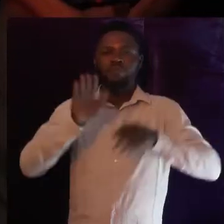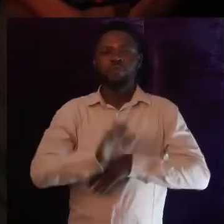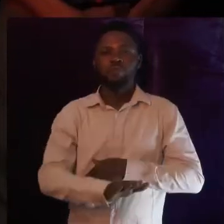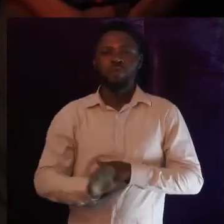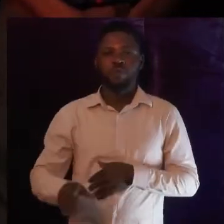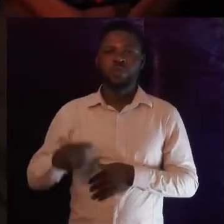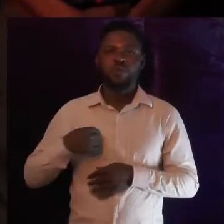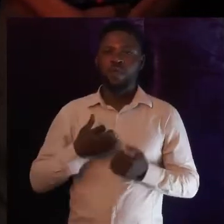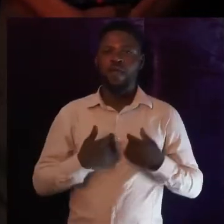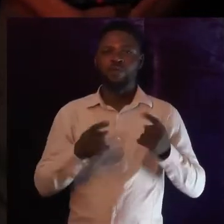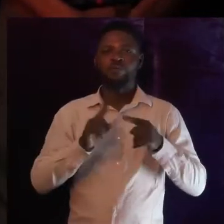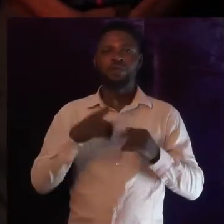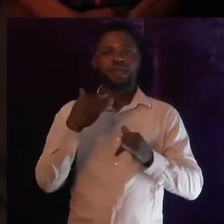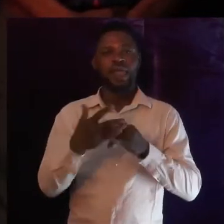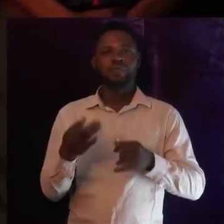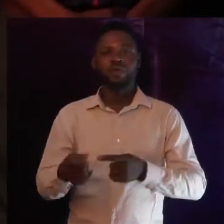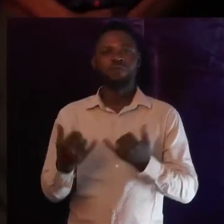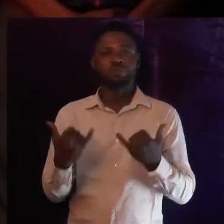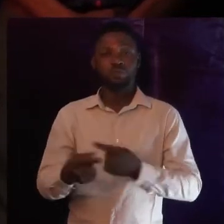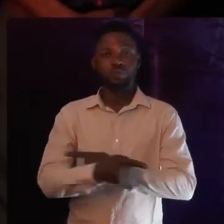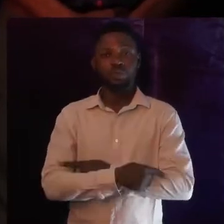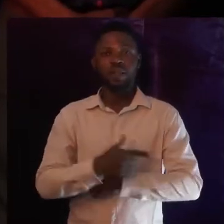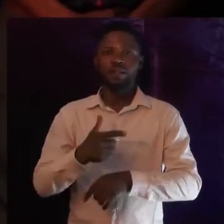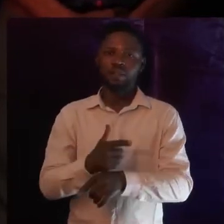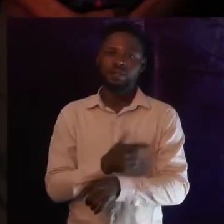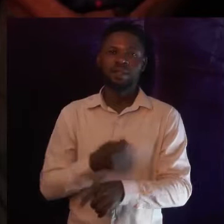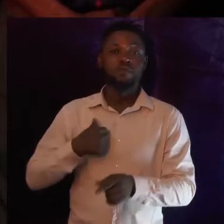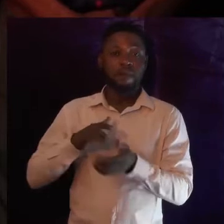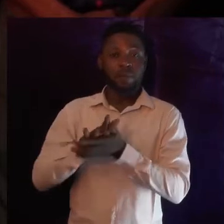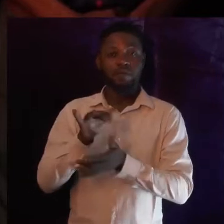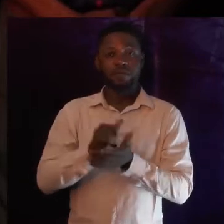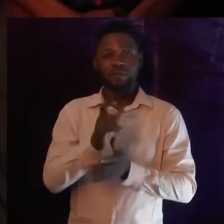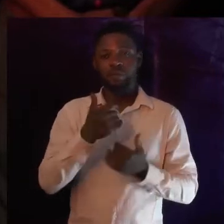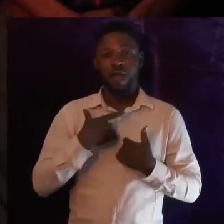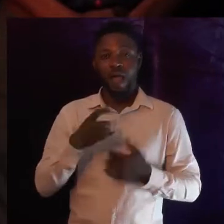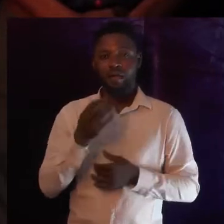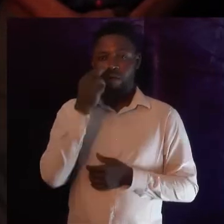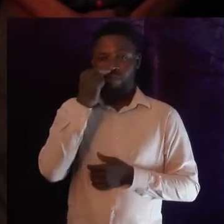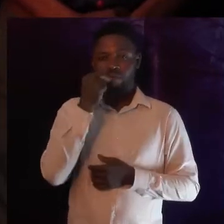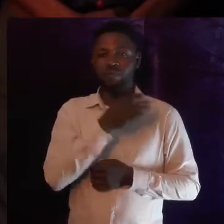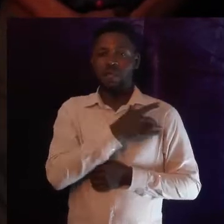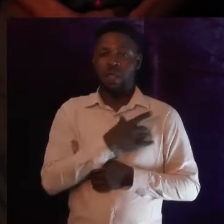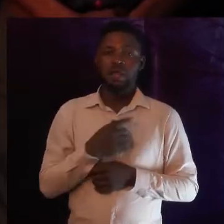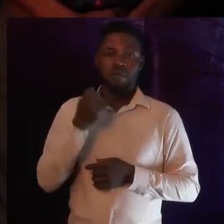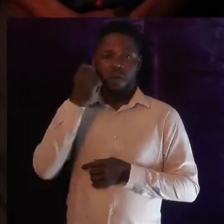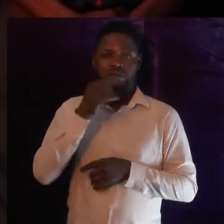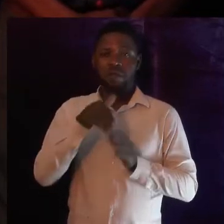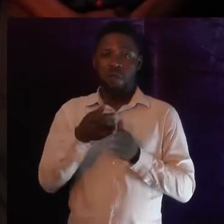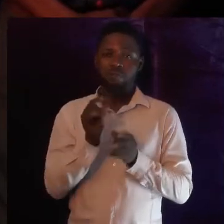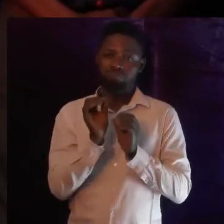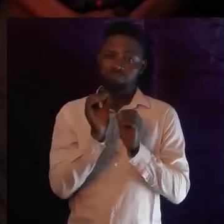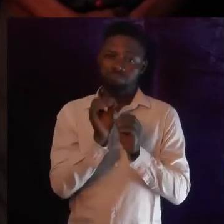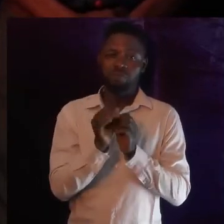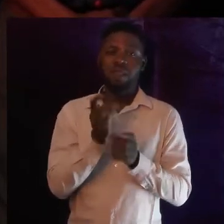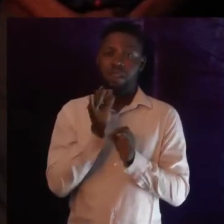my wonderful pupils, we have come to the end of today's lesson. We believe that you had fun and that you understand all that